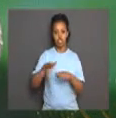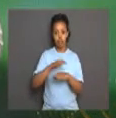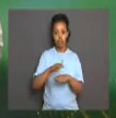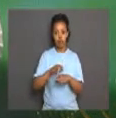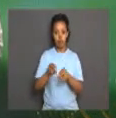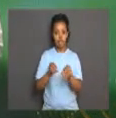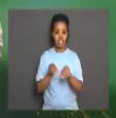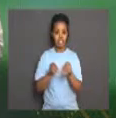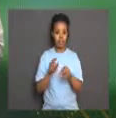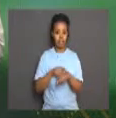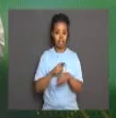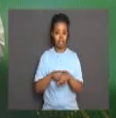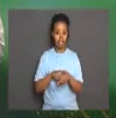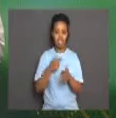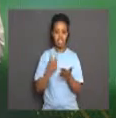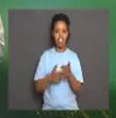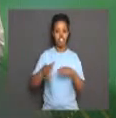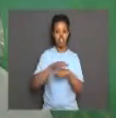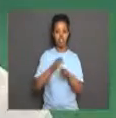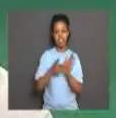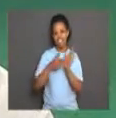parts of the strata become exposed.